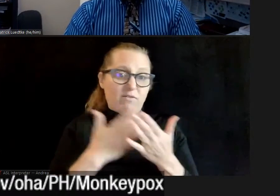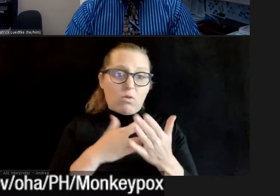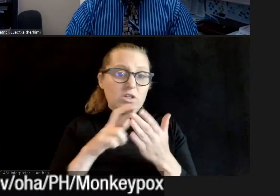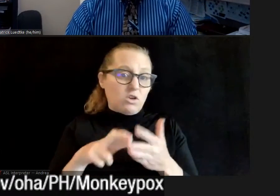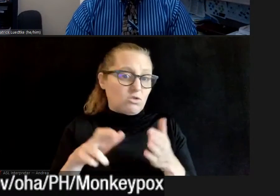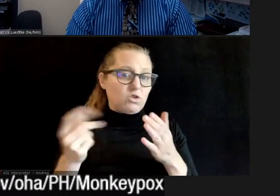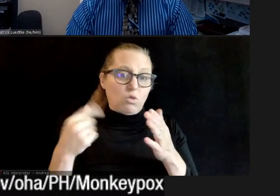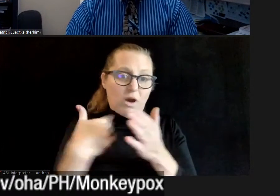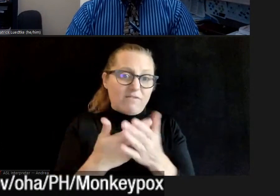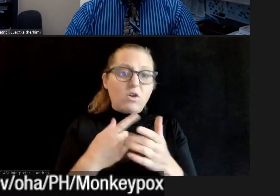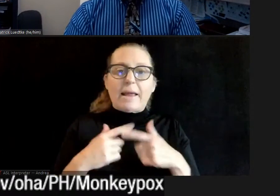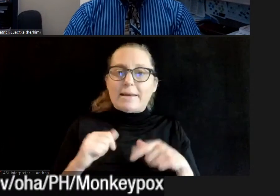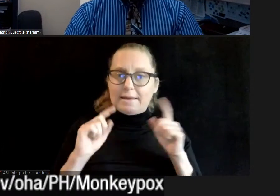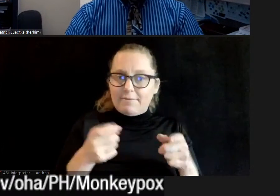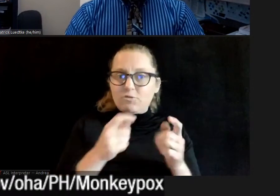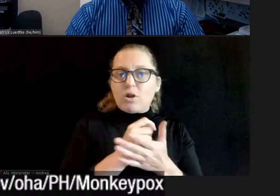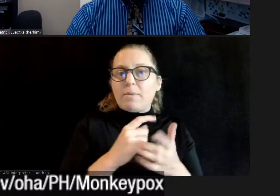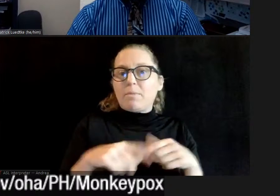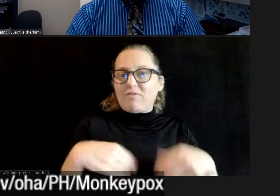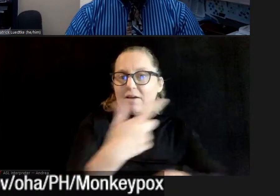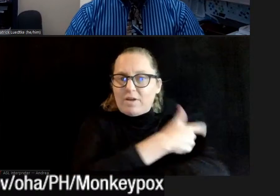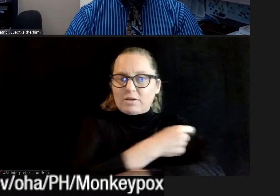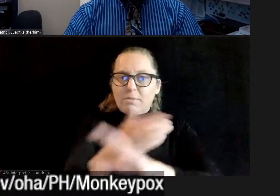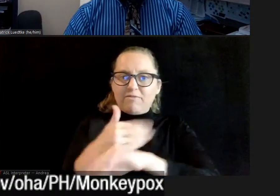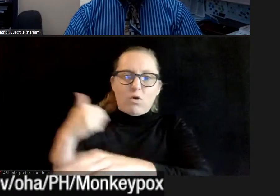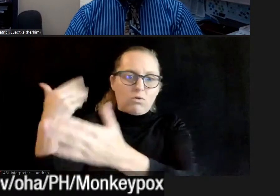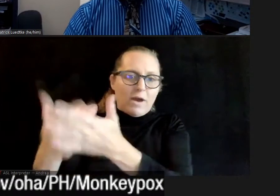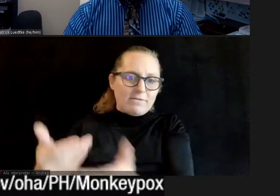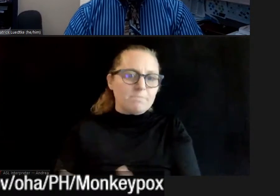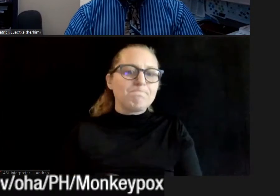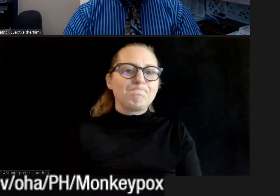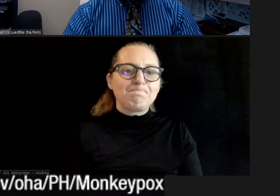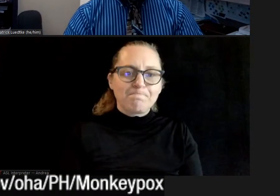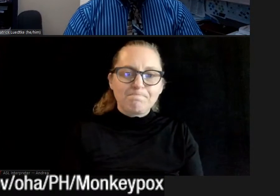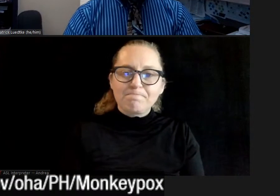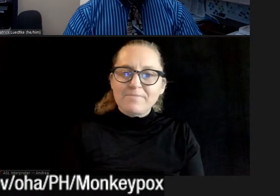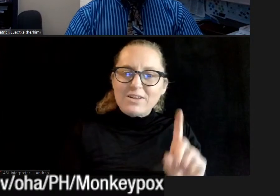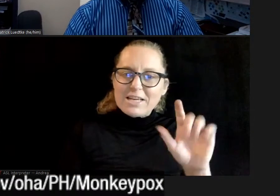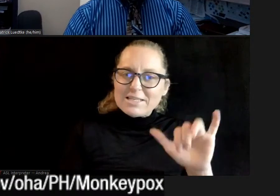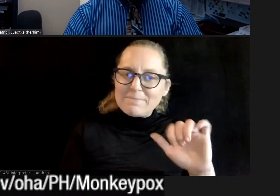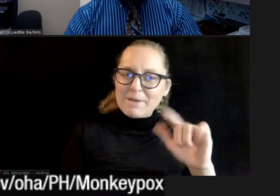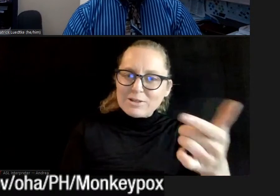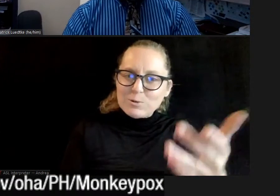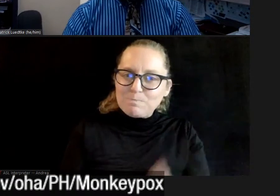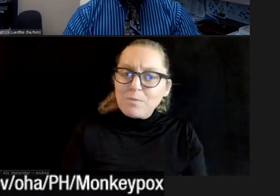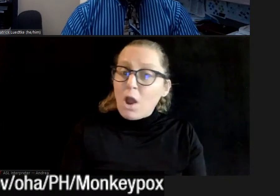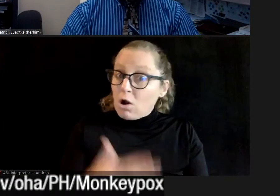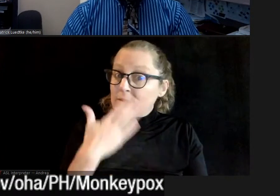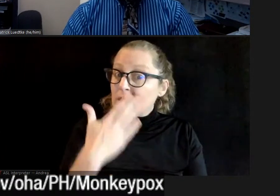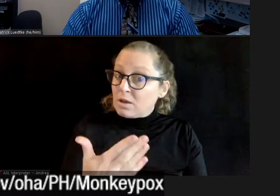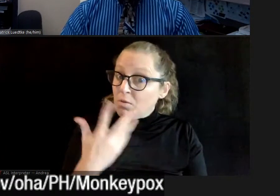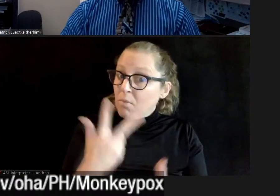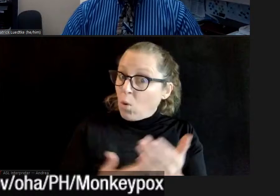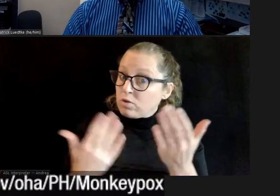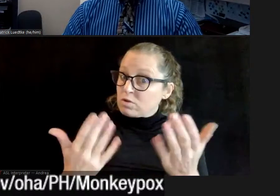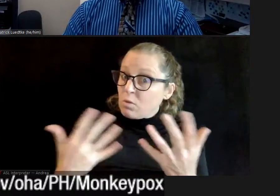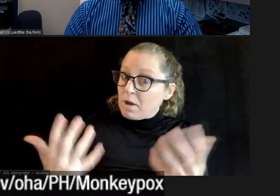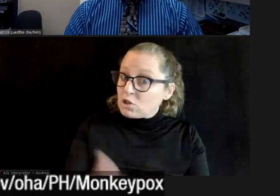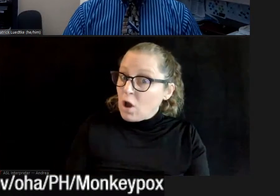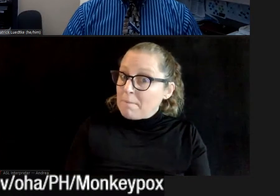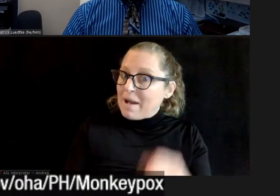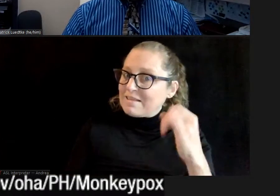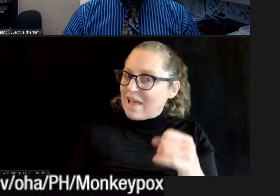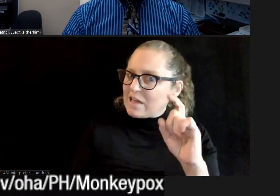that treatment and provide those vaccinations before those come in. So Daisy, back to you. Thank you both so much. And my